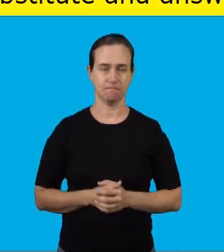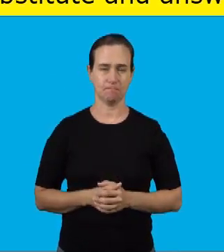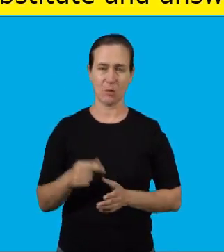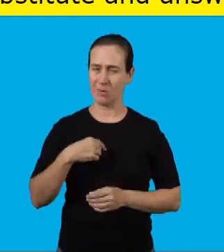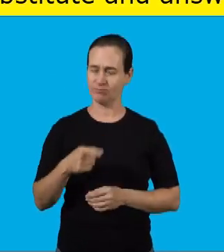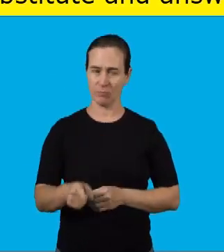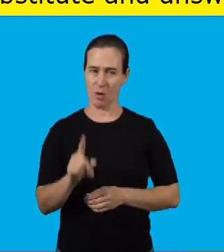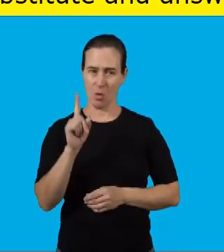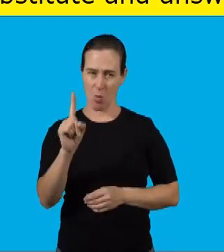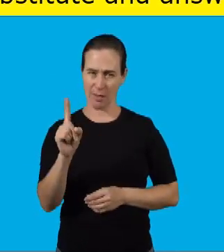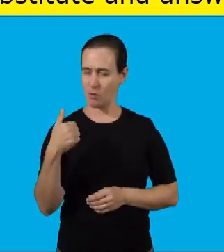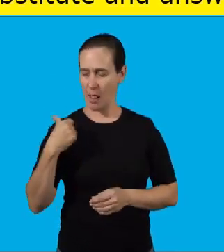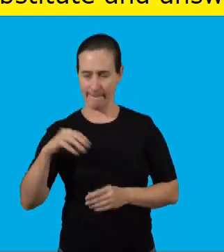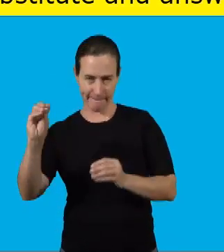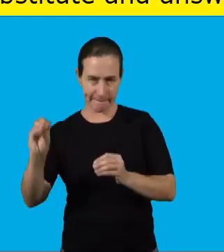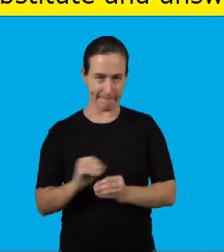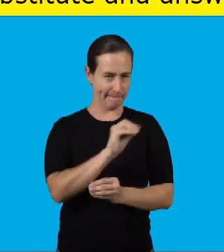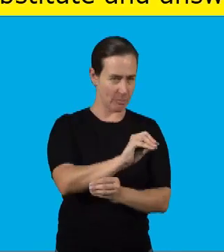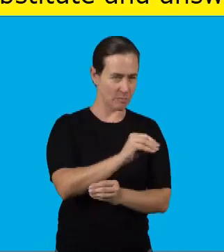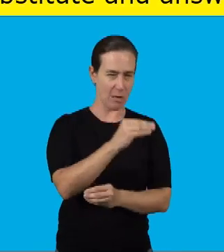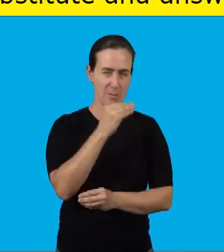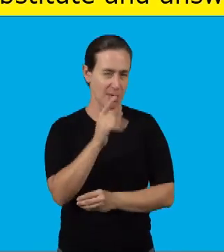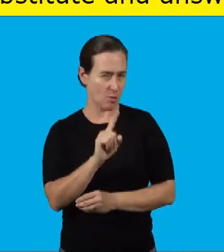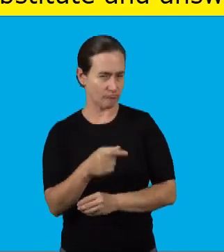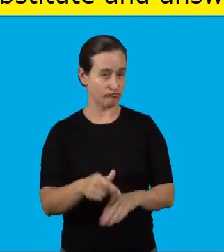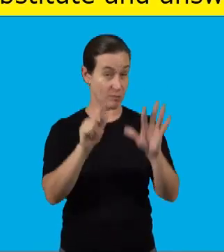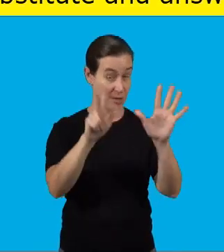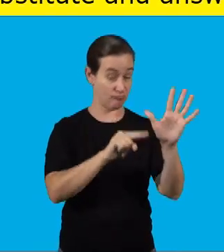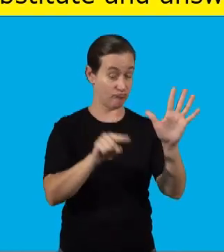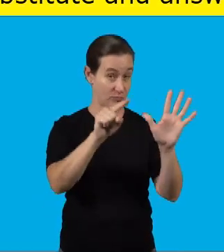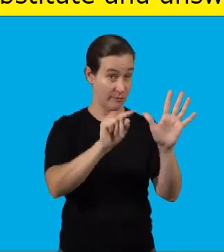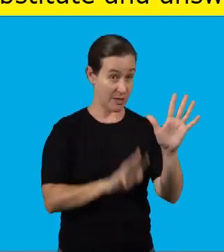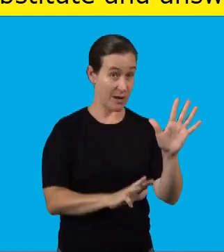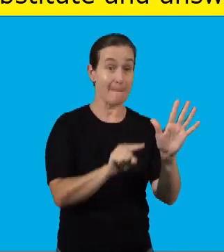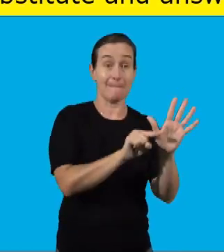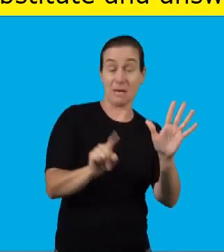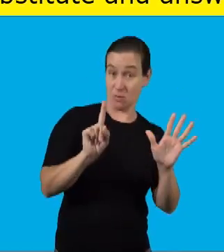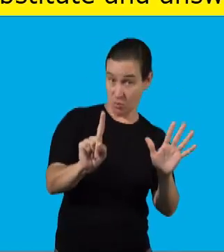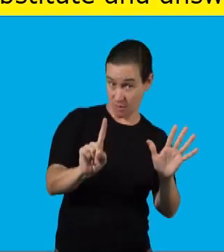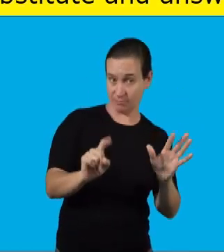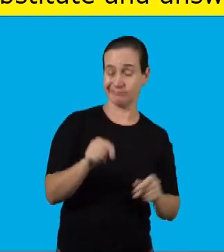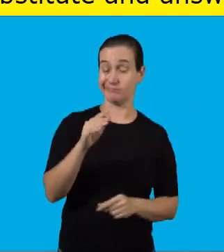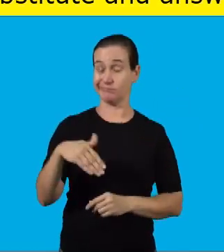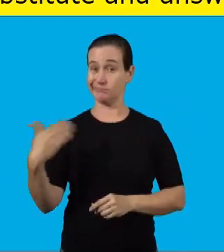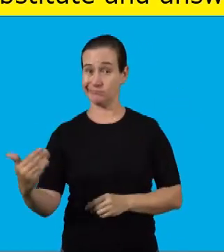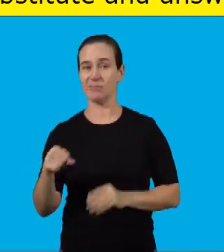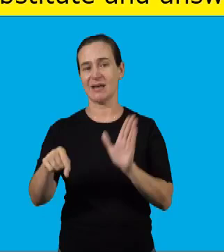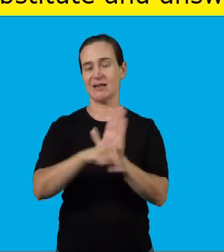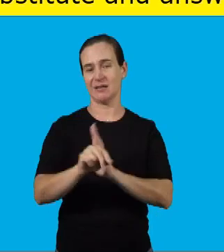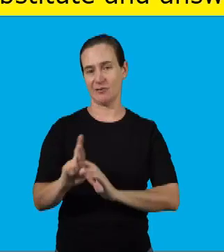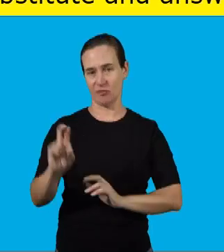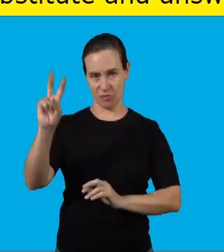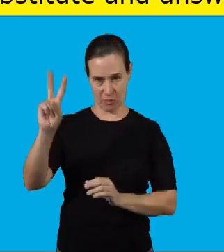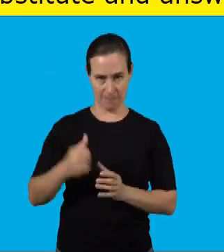side, and that is going to be our 8 divided by 9 minus 1, while on this side, we have a